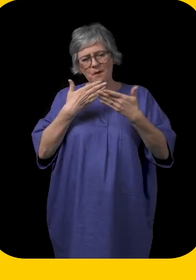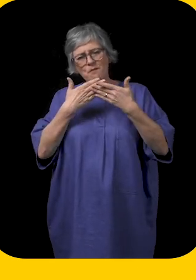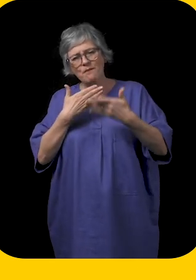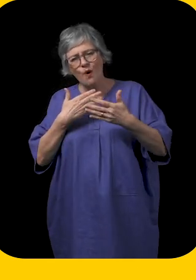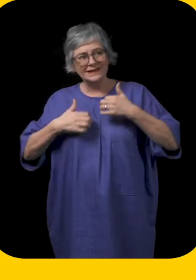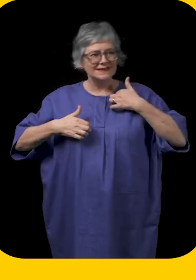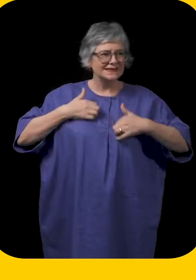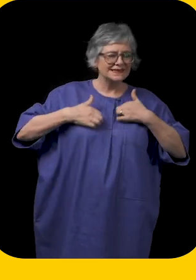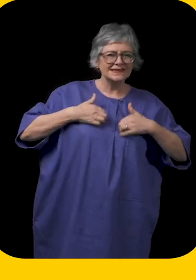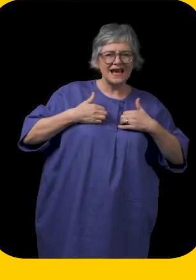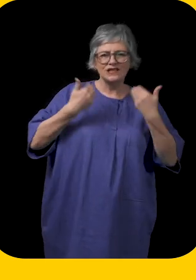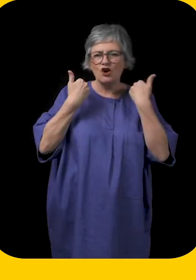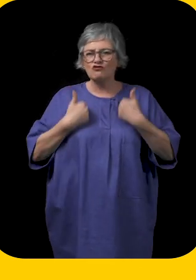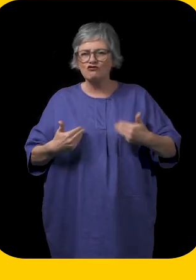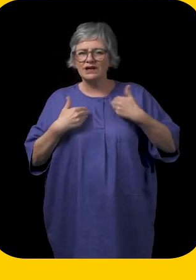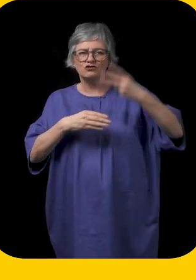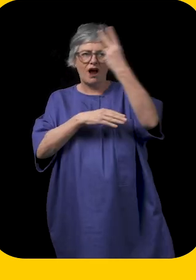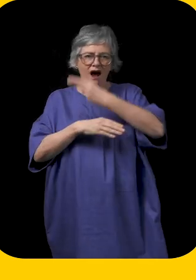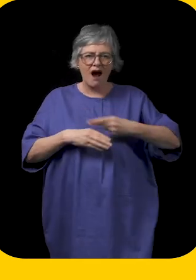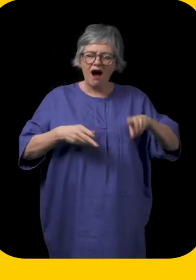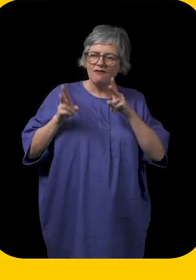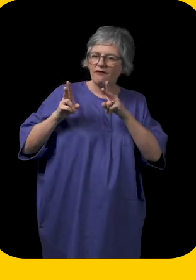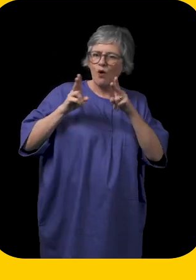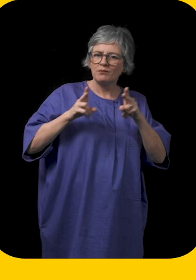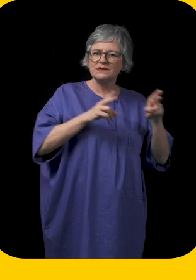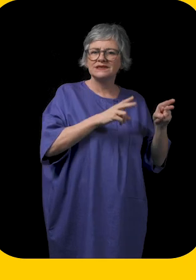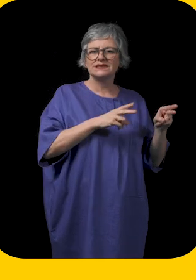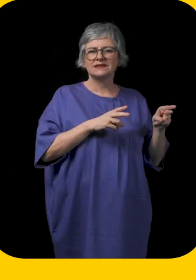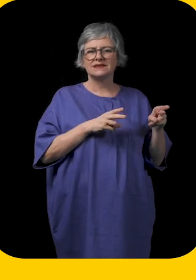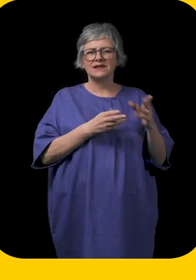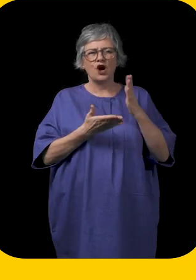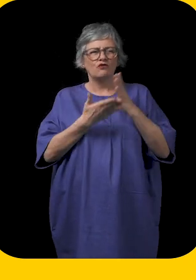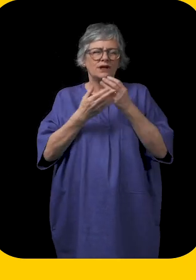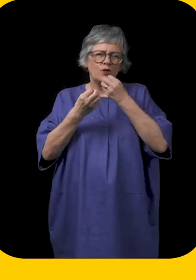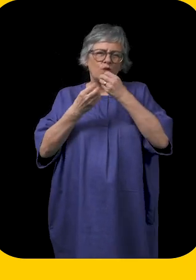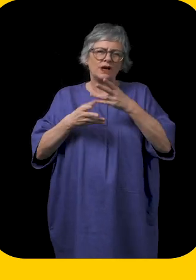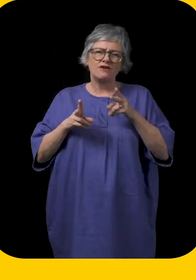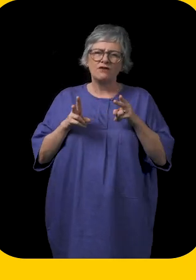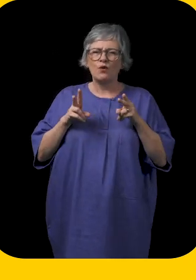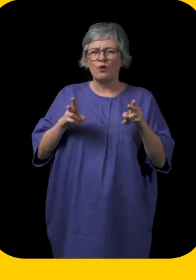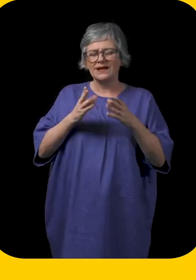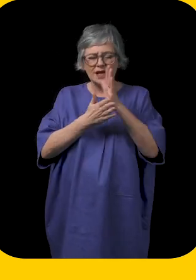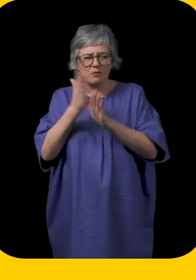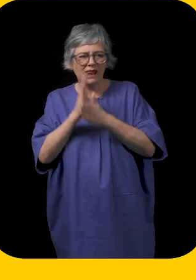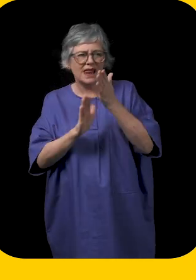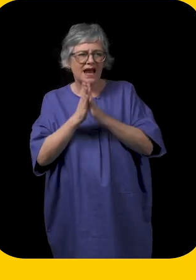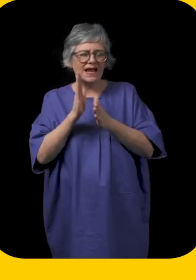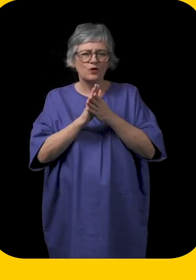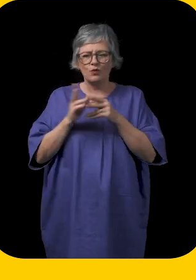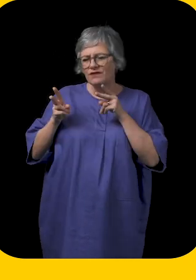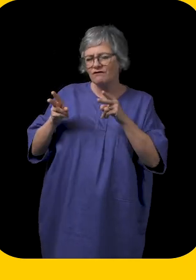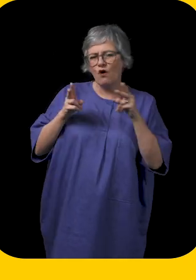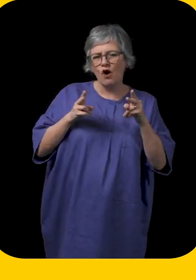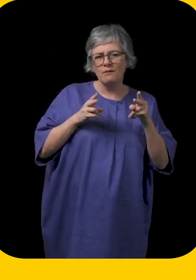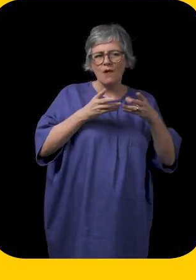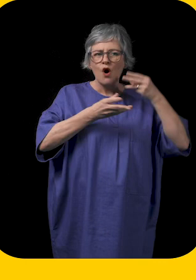because I think actually it's going to bring so much more exciting and rich artworks, you know, and just really